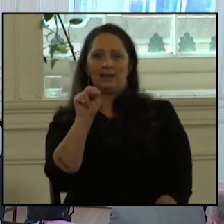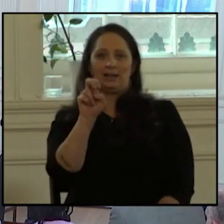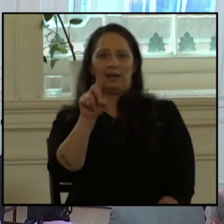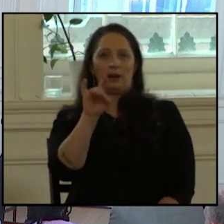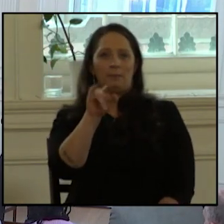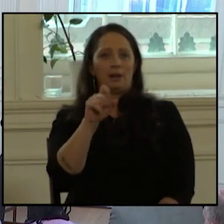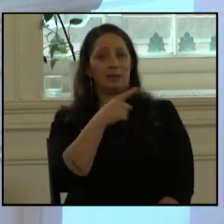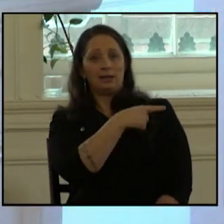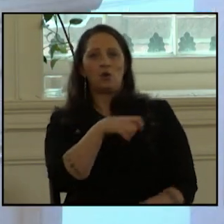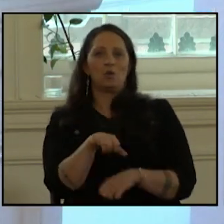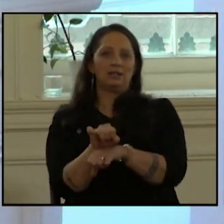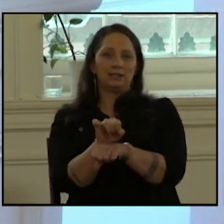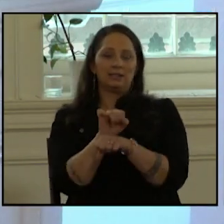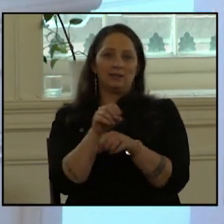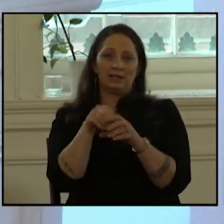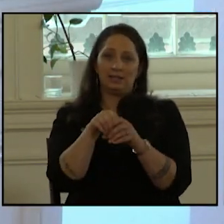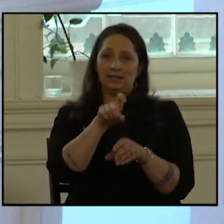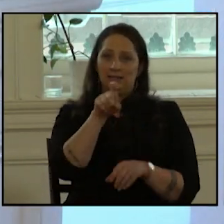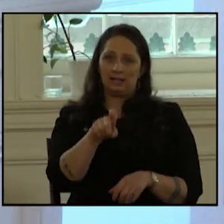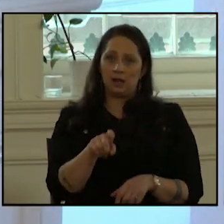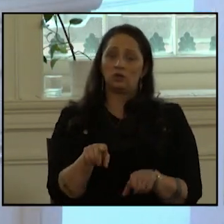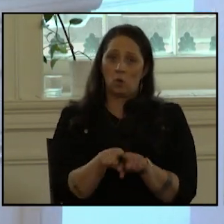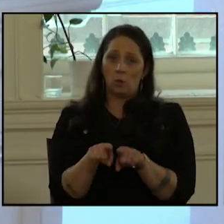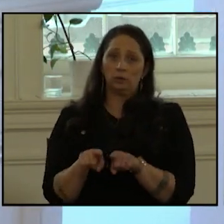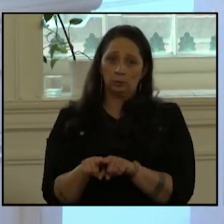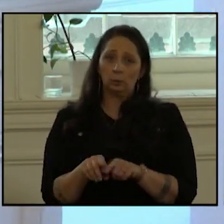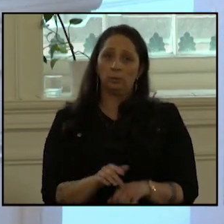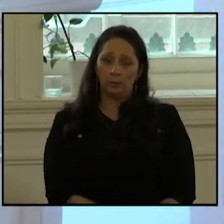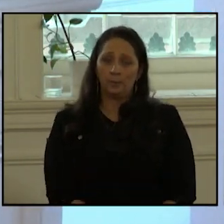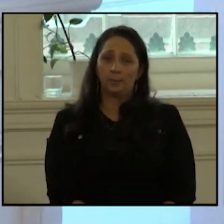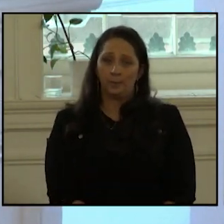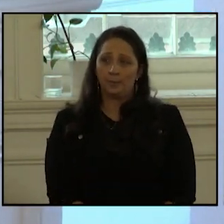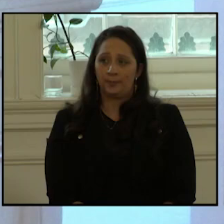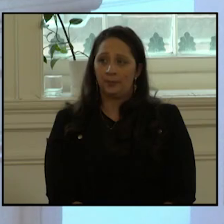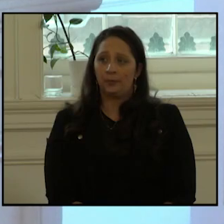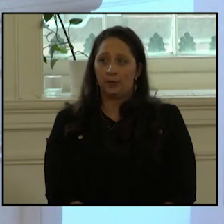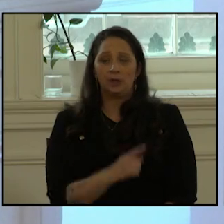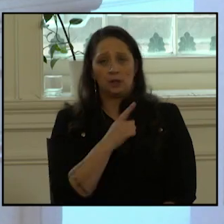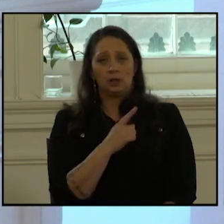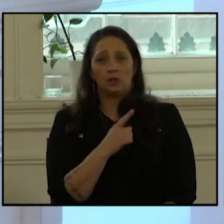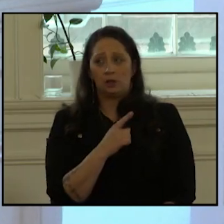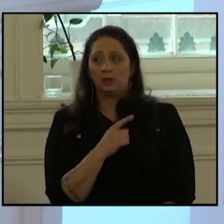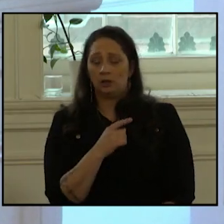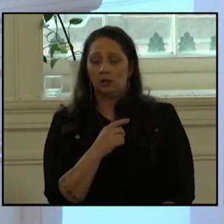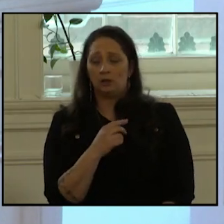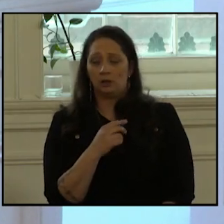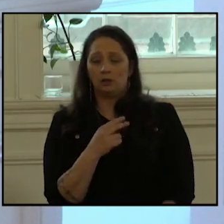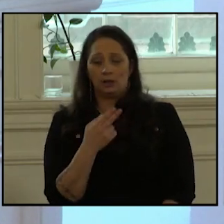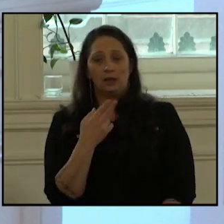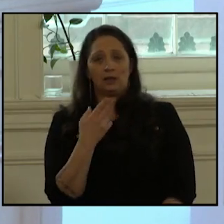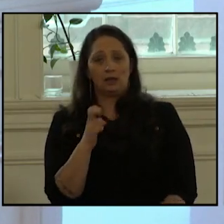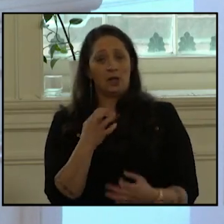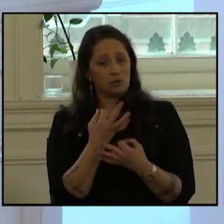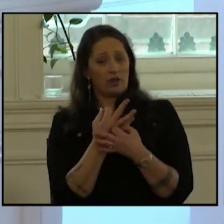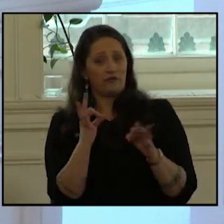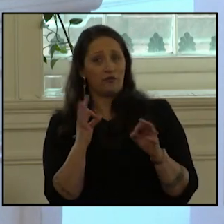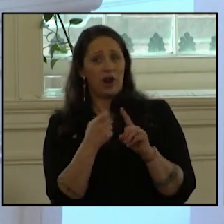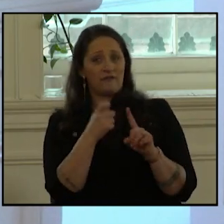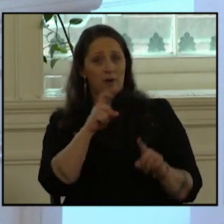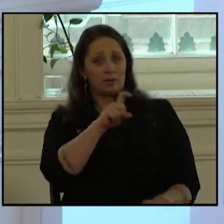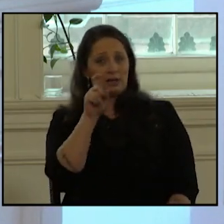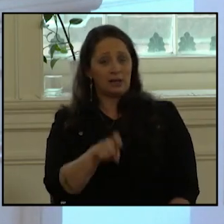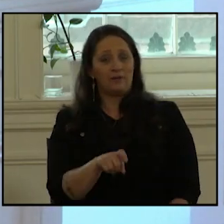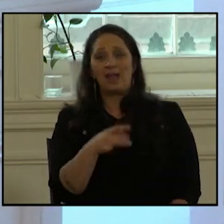was enslaved in Texas as well, and he was freed out of Texas on Juneteenth